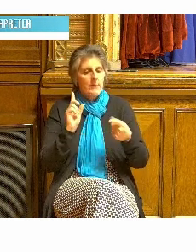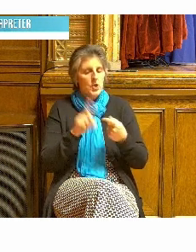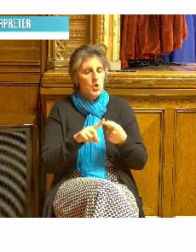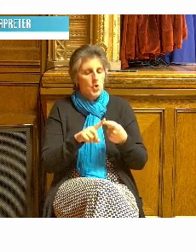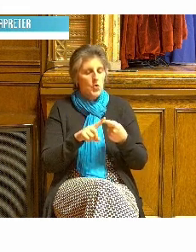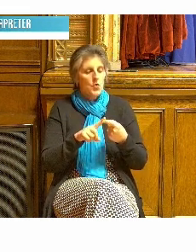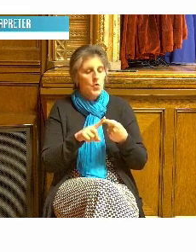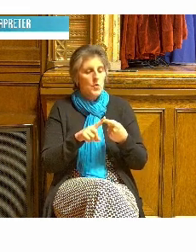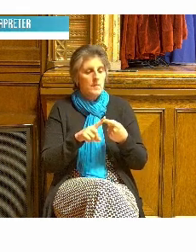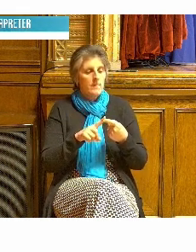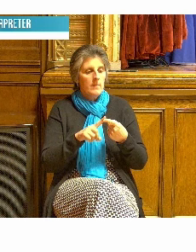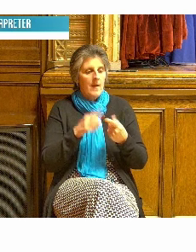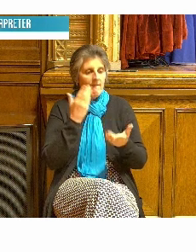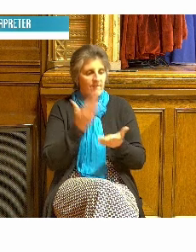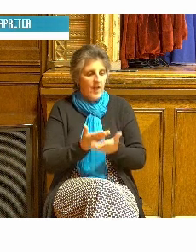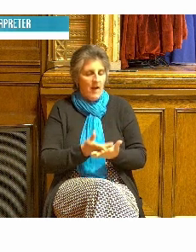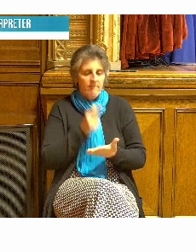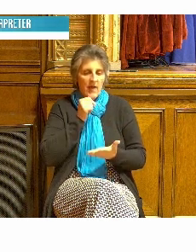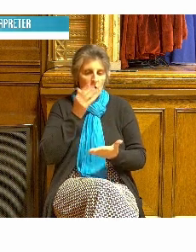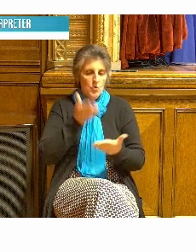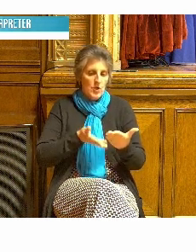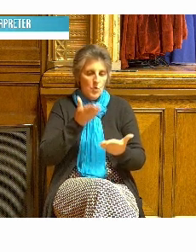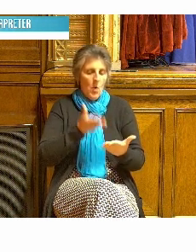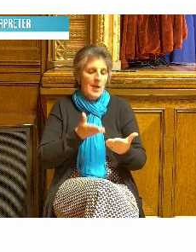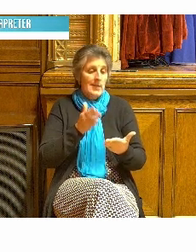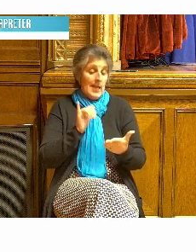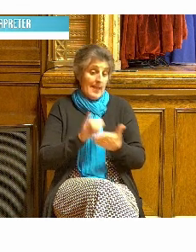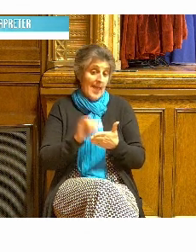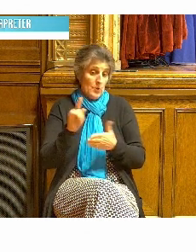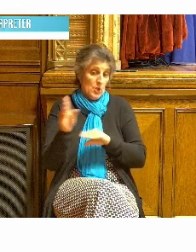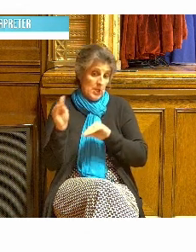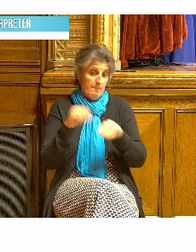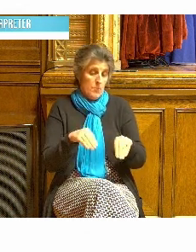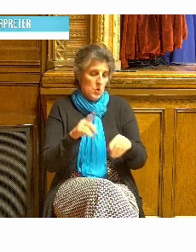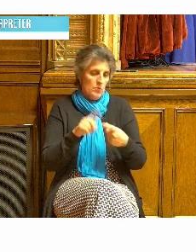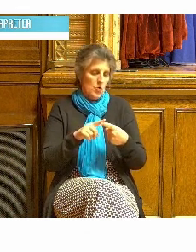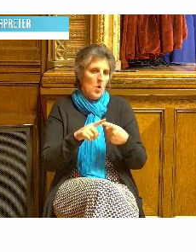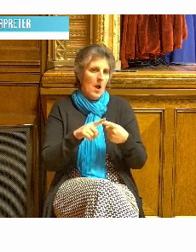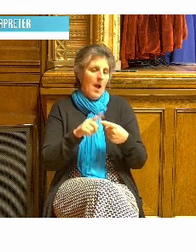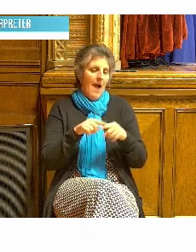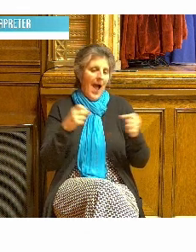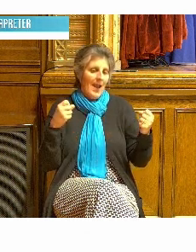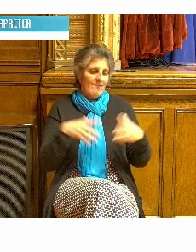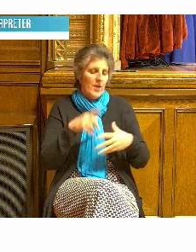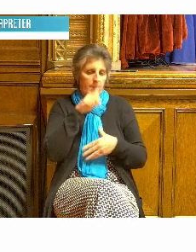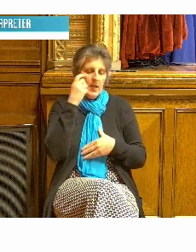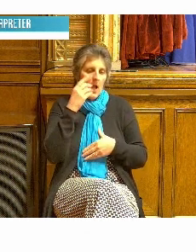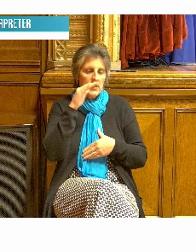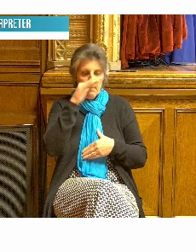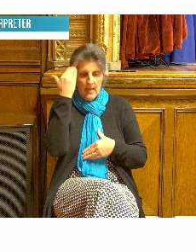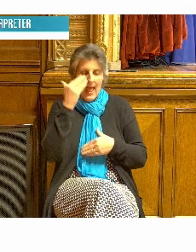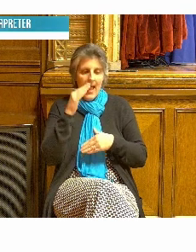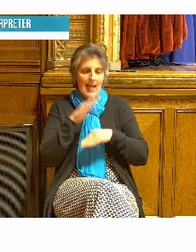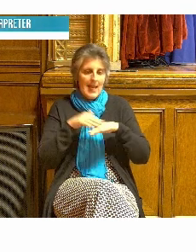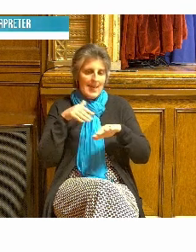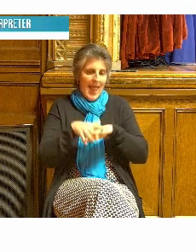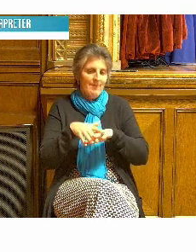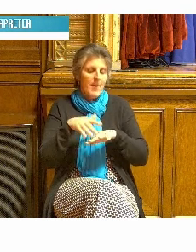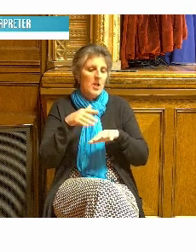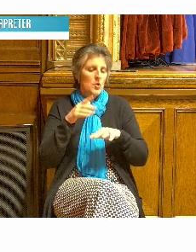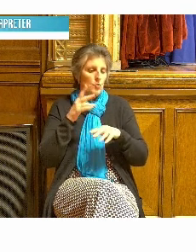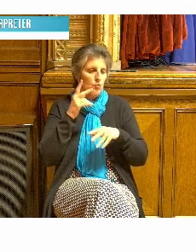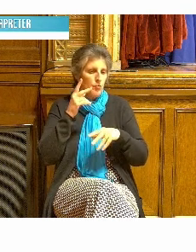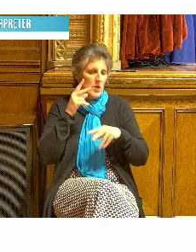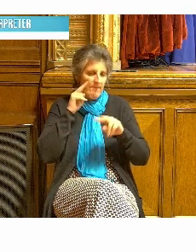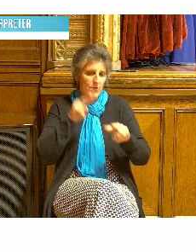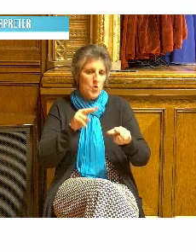to verify who she was and that that's where she had moved to, out of fear, because Black Native Americans were treated worse